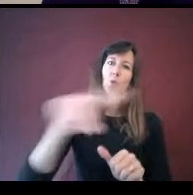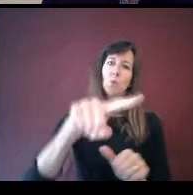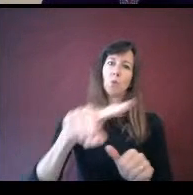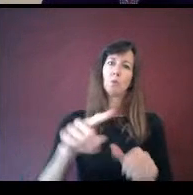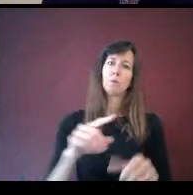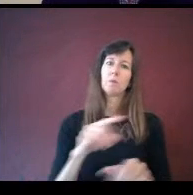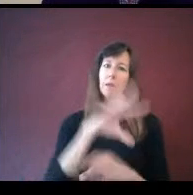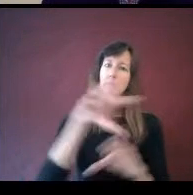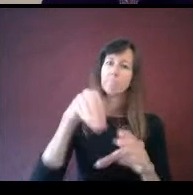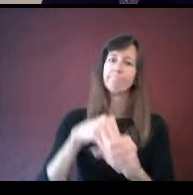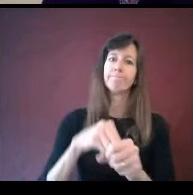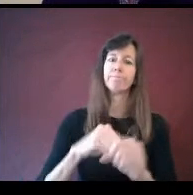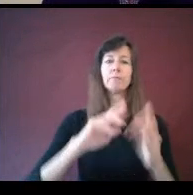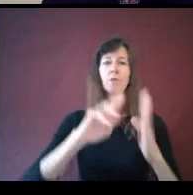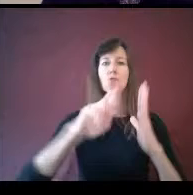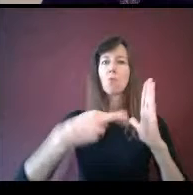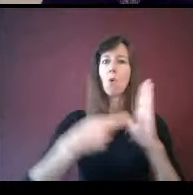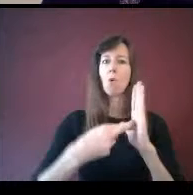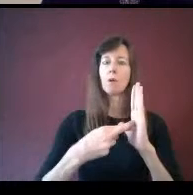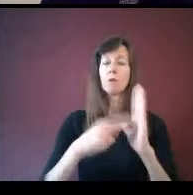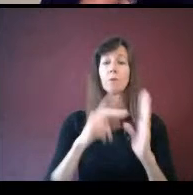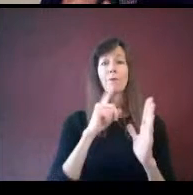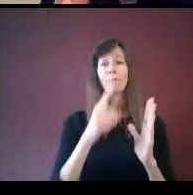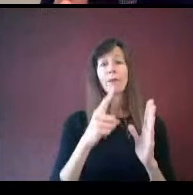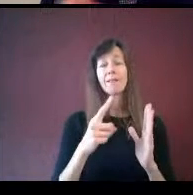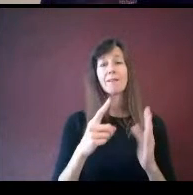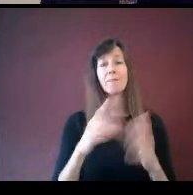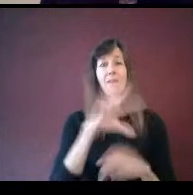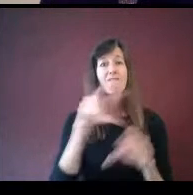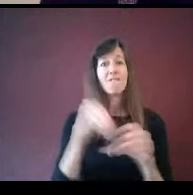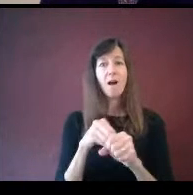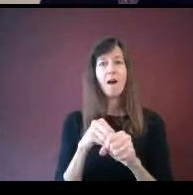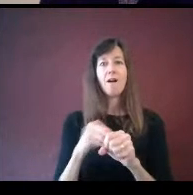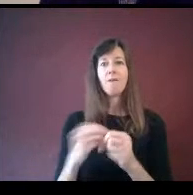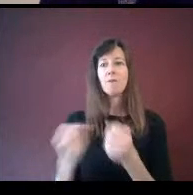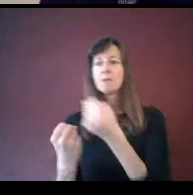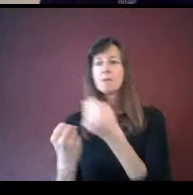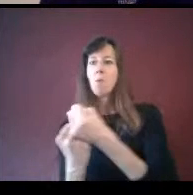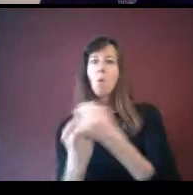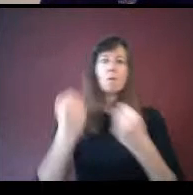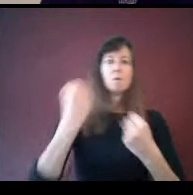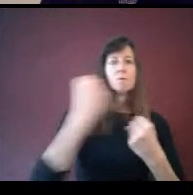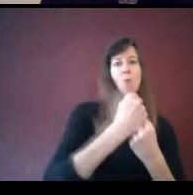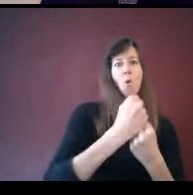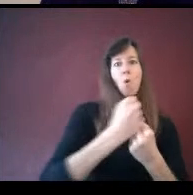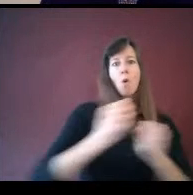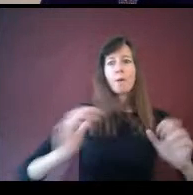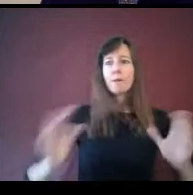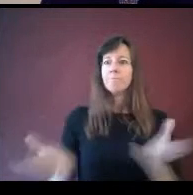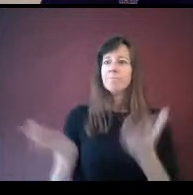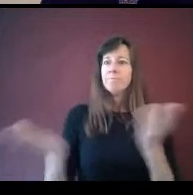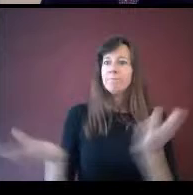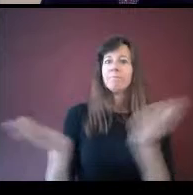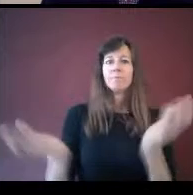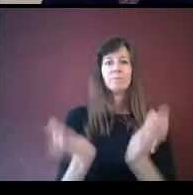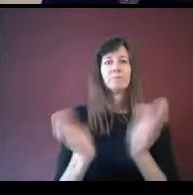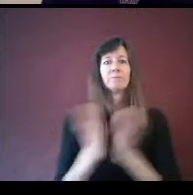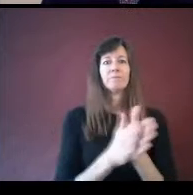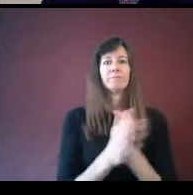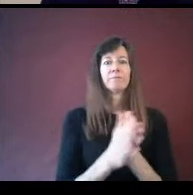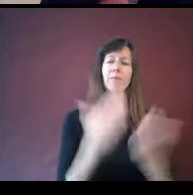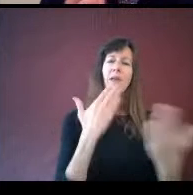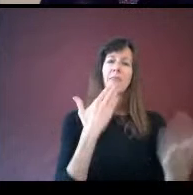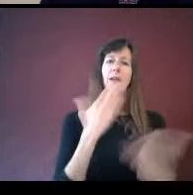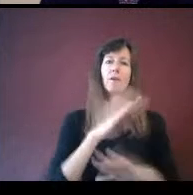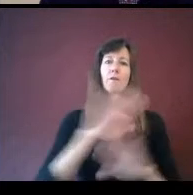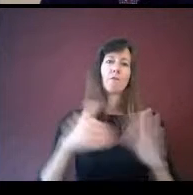us has played a part in that and lifting each other up. And thank you especially to our frontline workers and